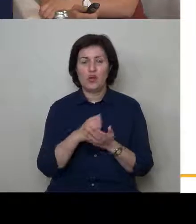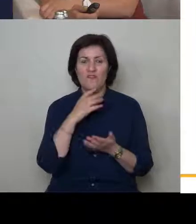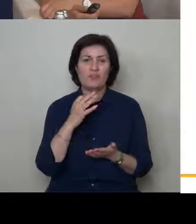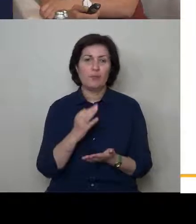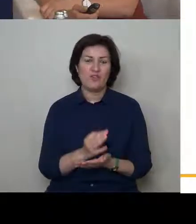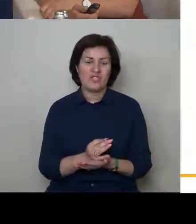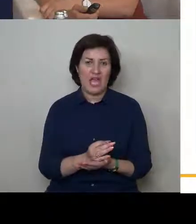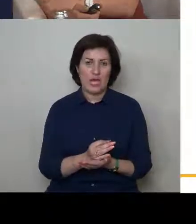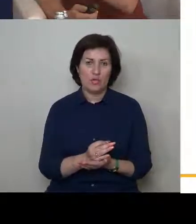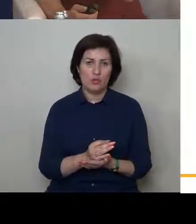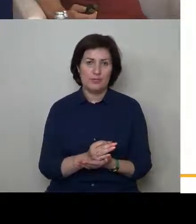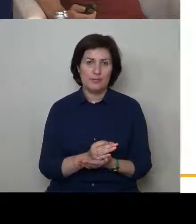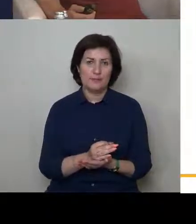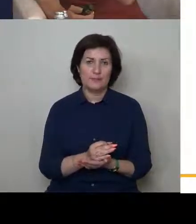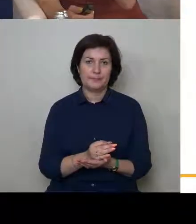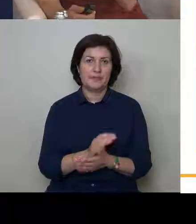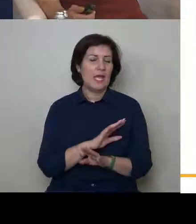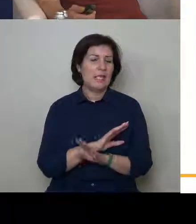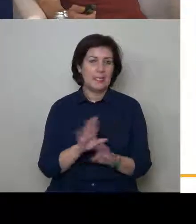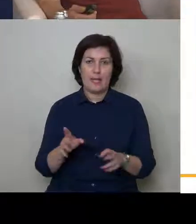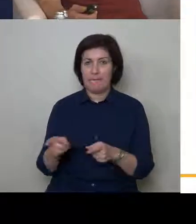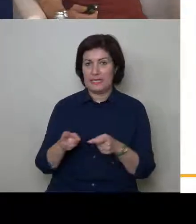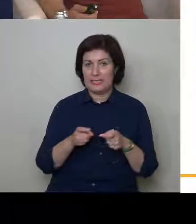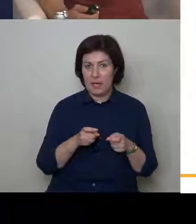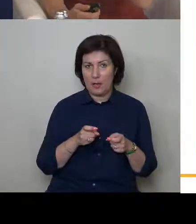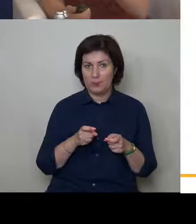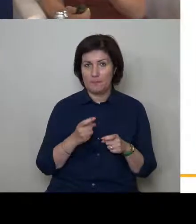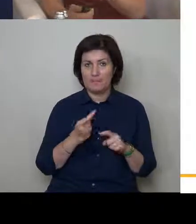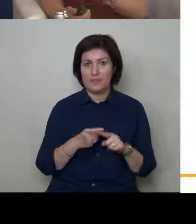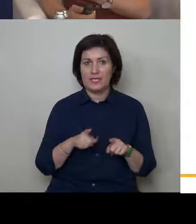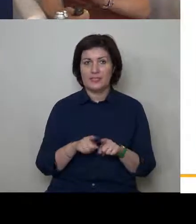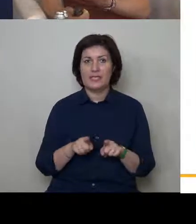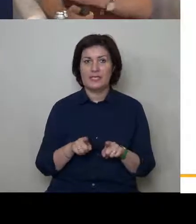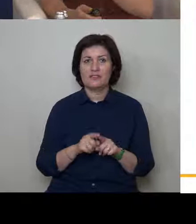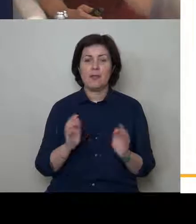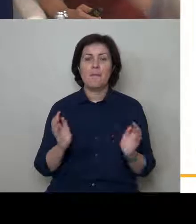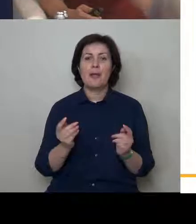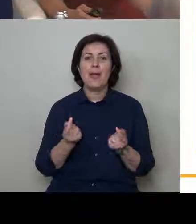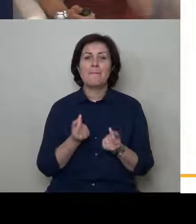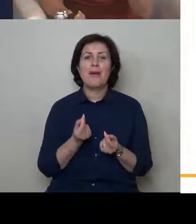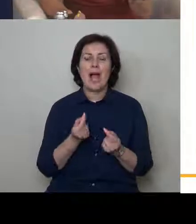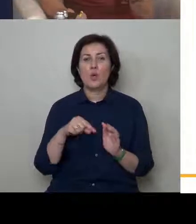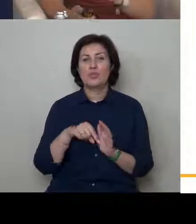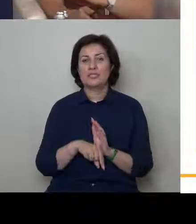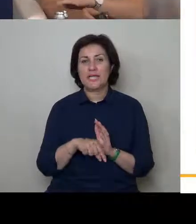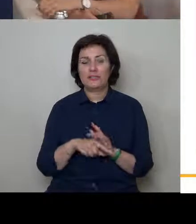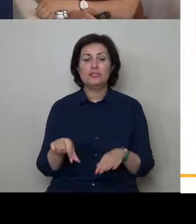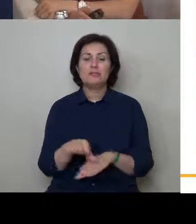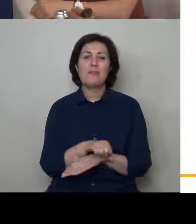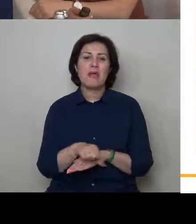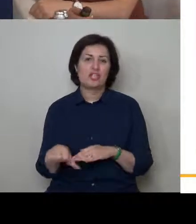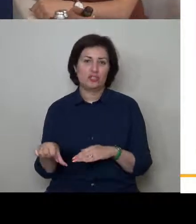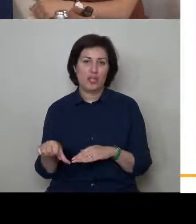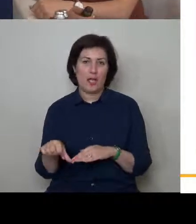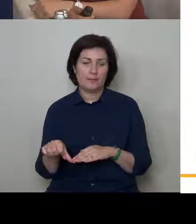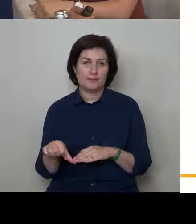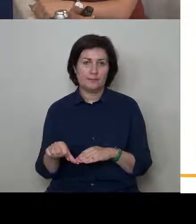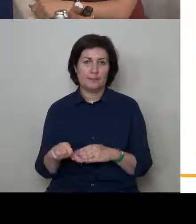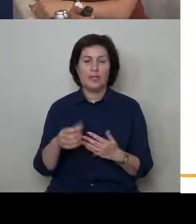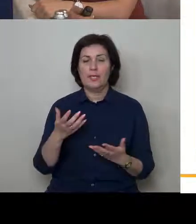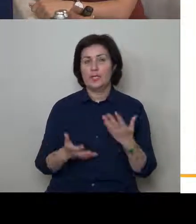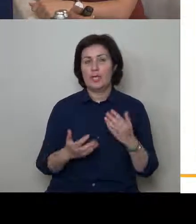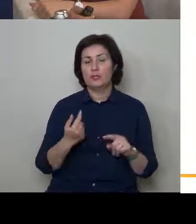so that means that person would not be held liable. This is the so-called